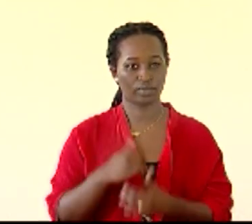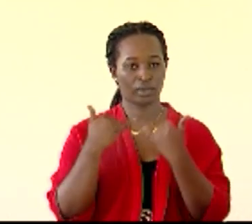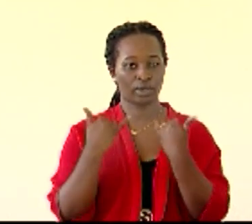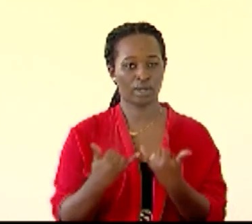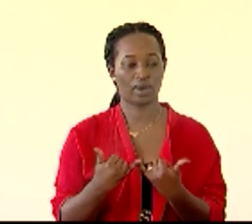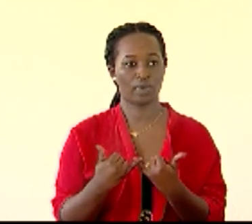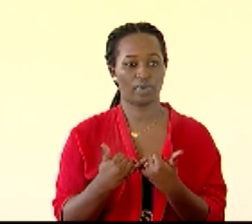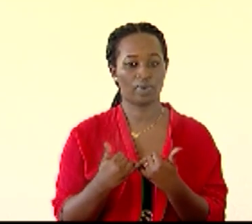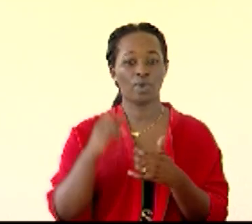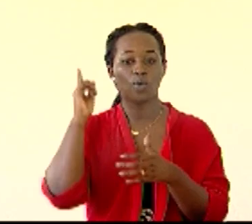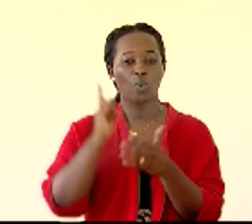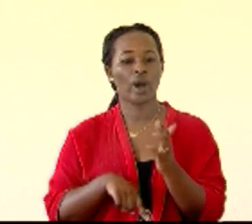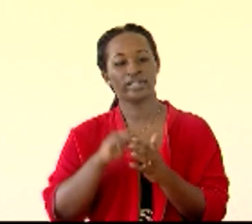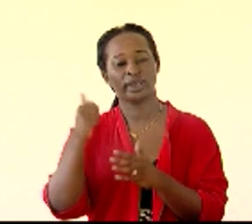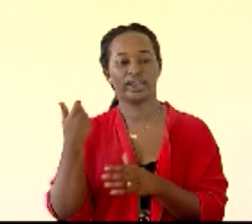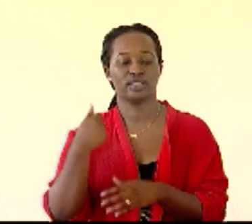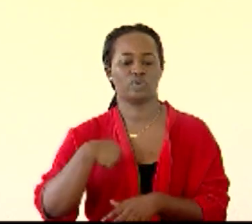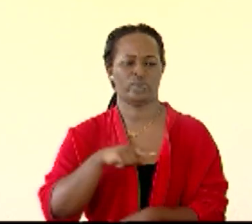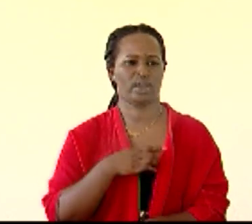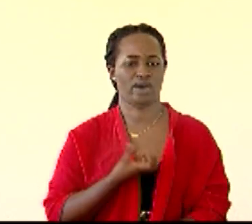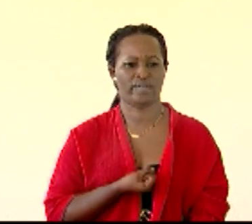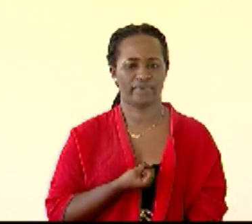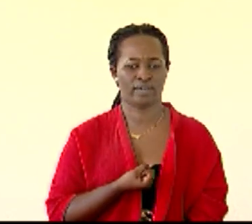what next do we have?